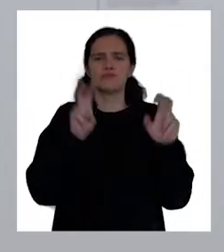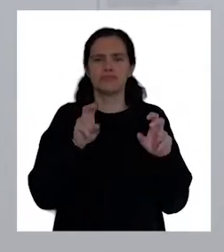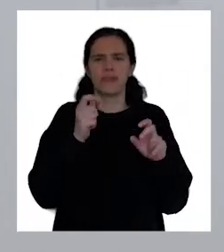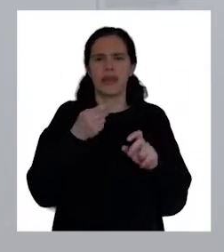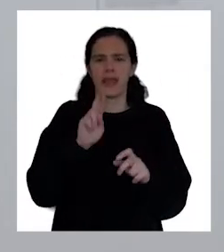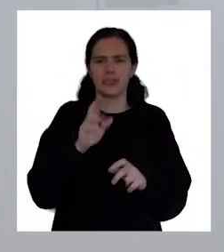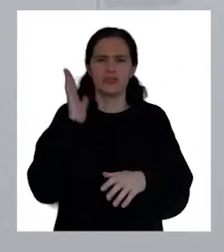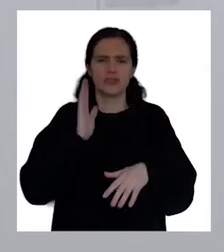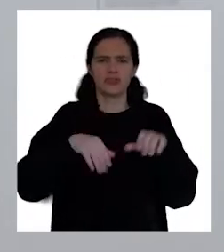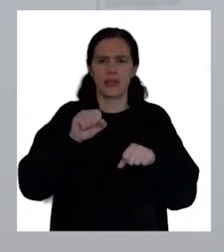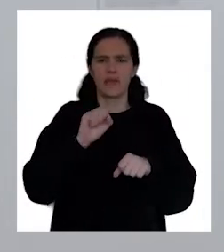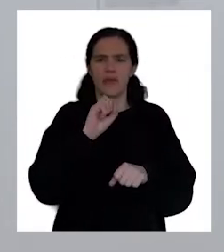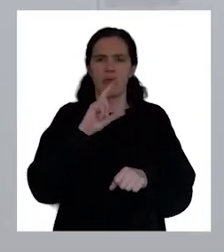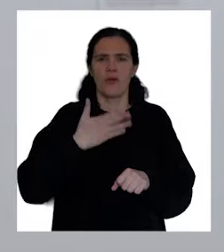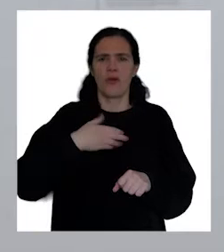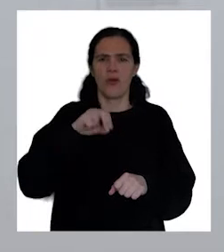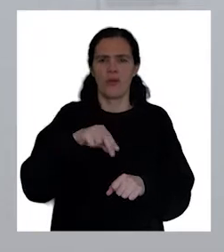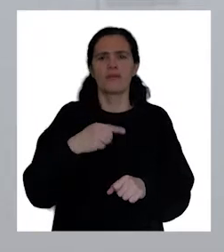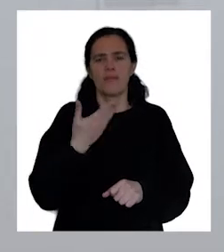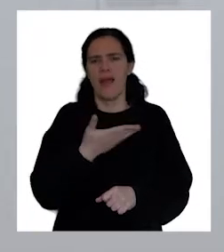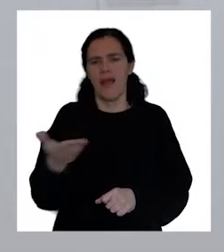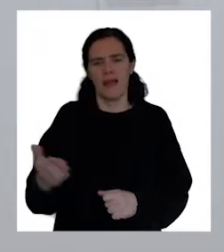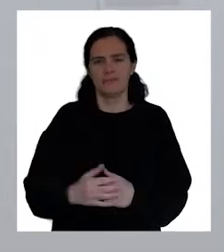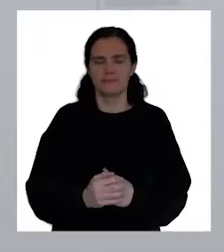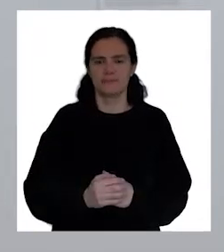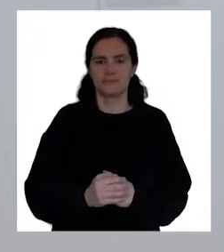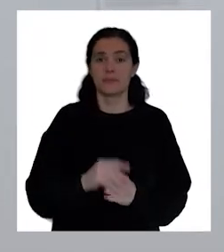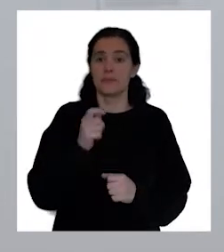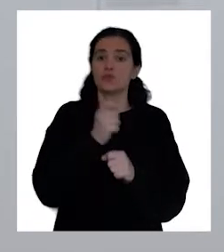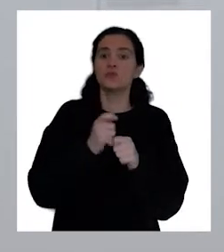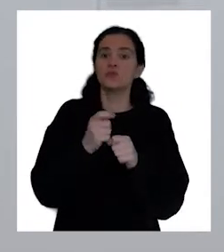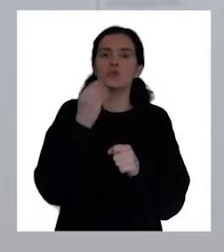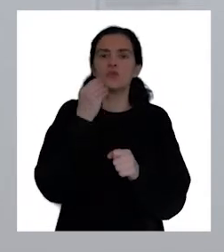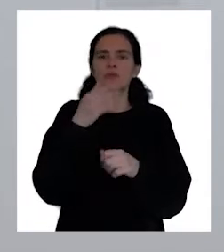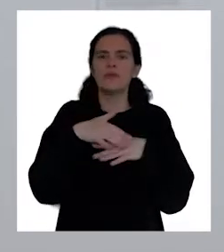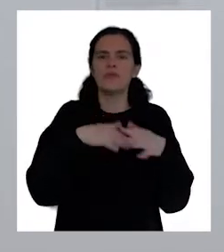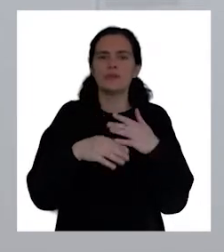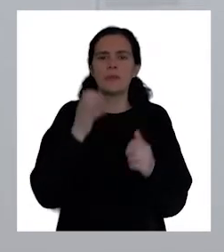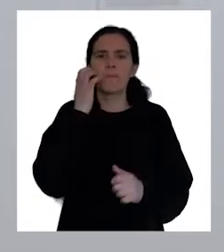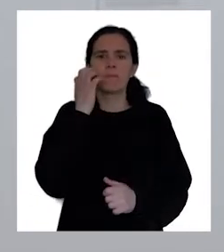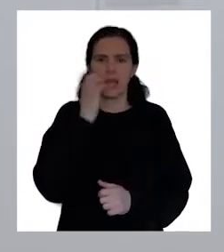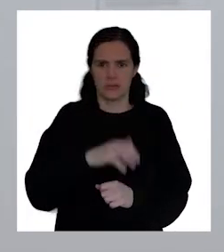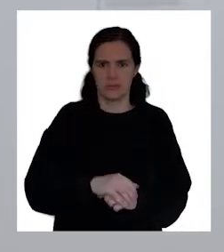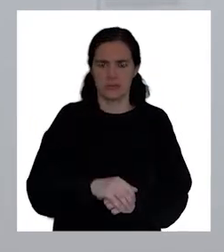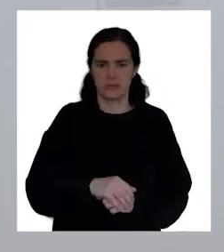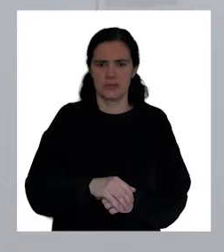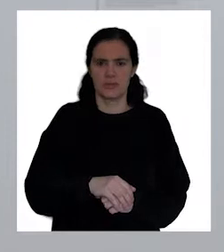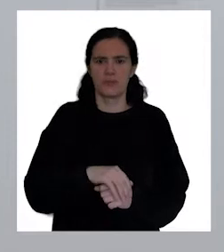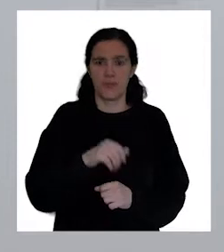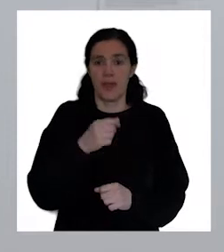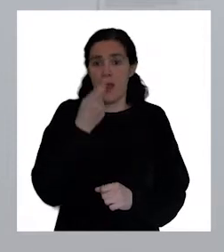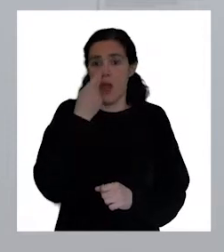titled EX-ESCRAVO GORDON, we have exactly that. This is a sculpture made out of plastic,